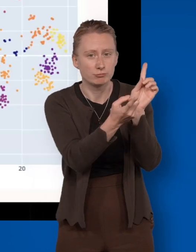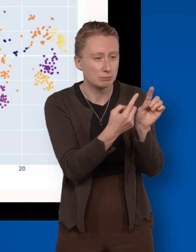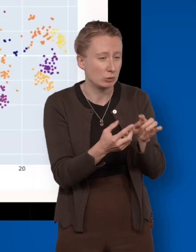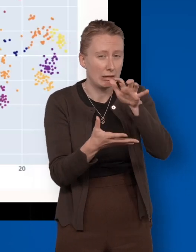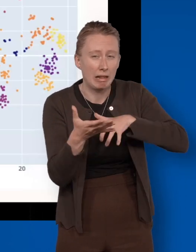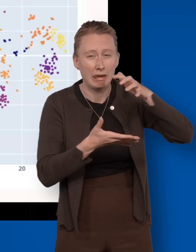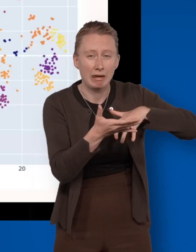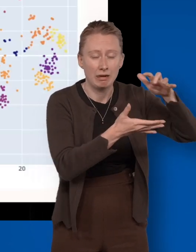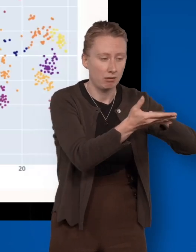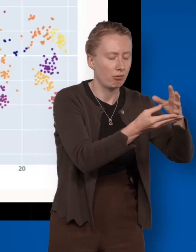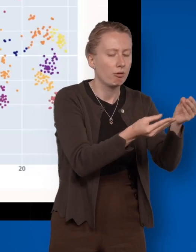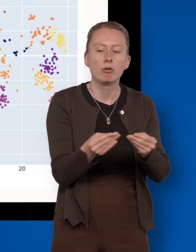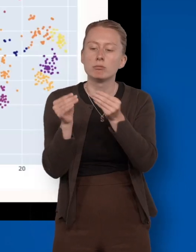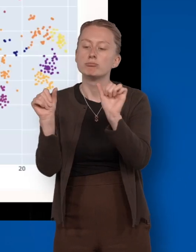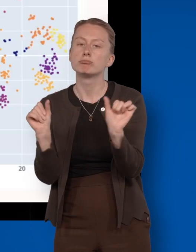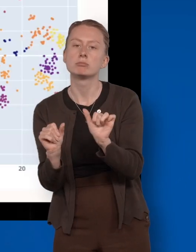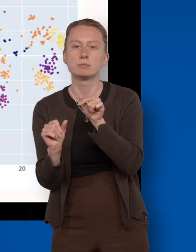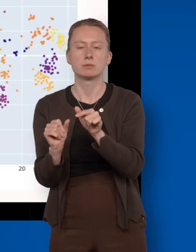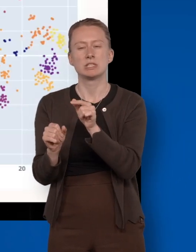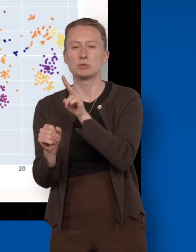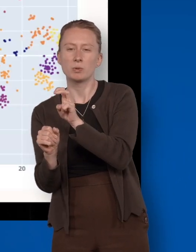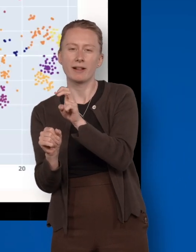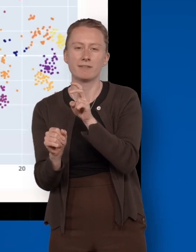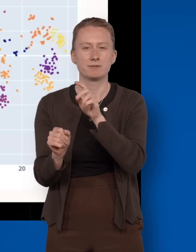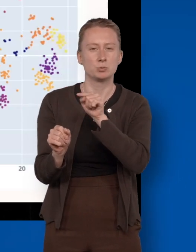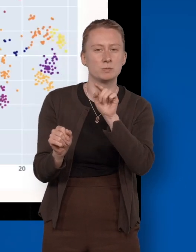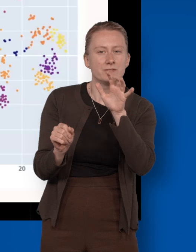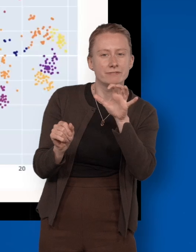12 or 15 or so groups that you can then look at,